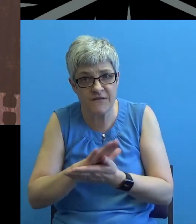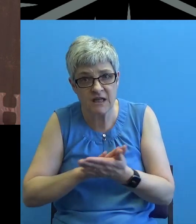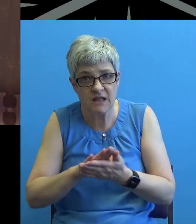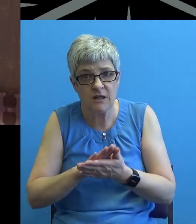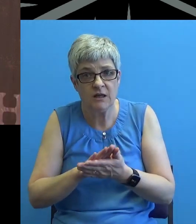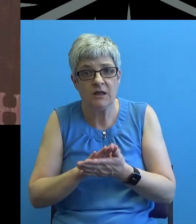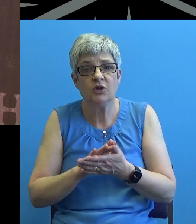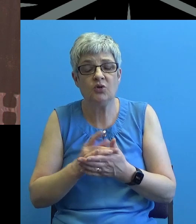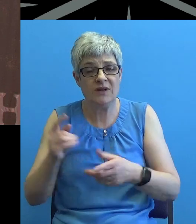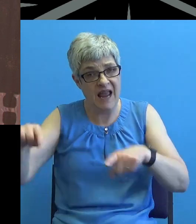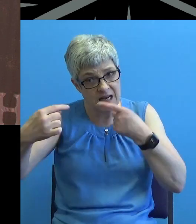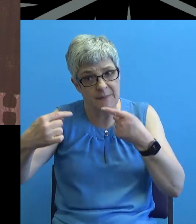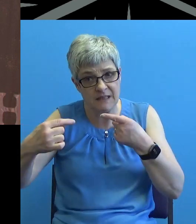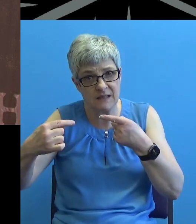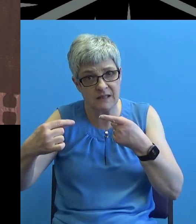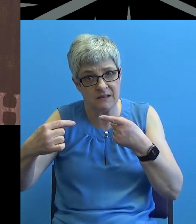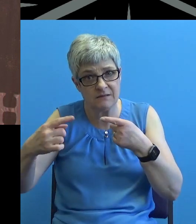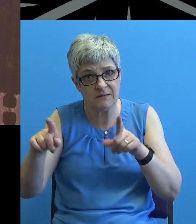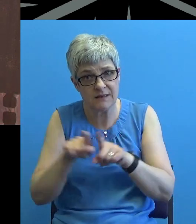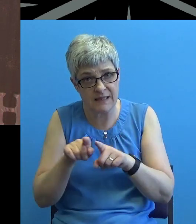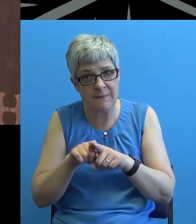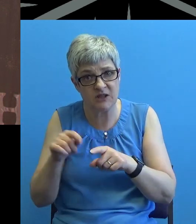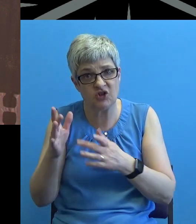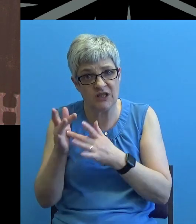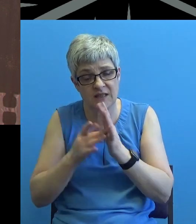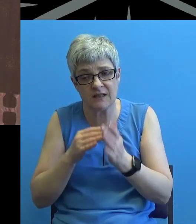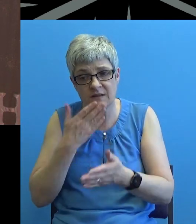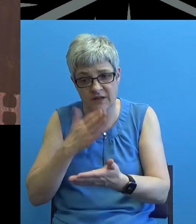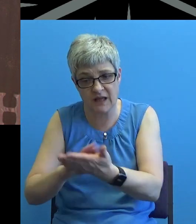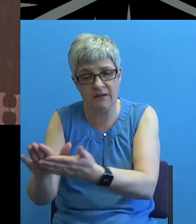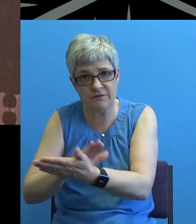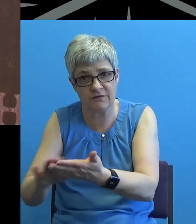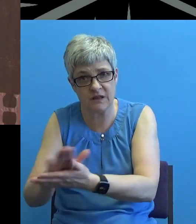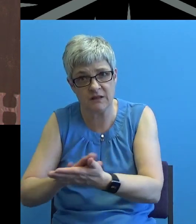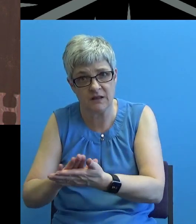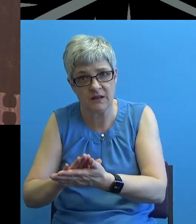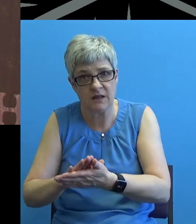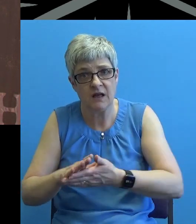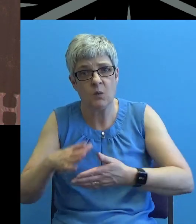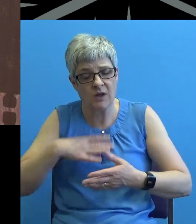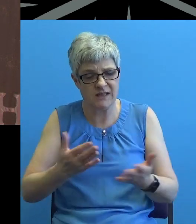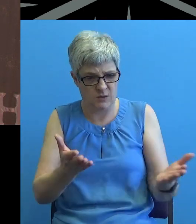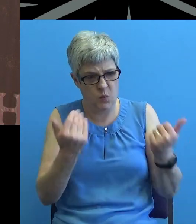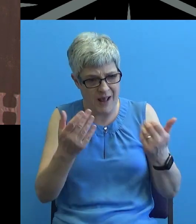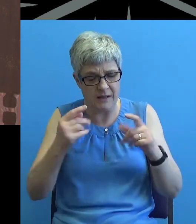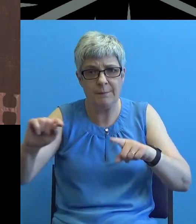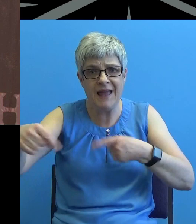both the Israelites and their enemies into one family of the redeemed.